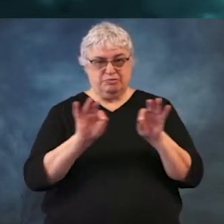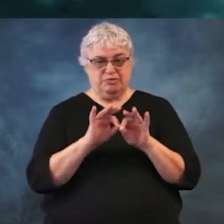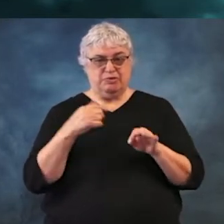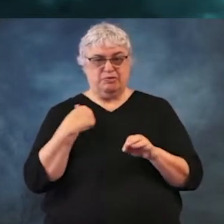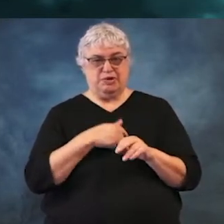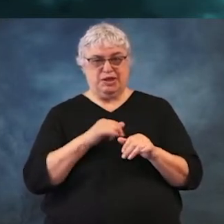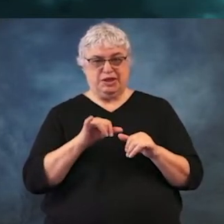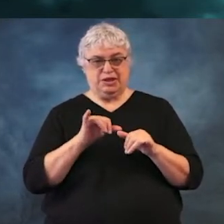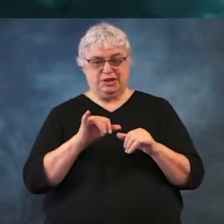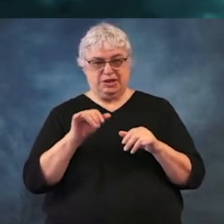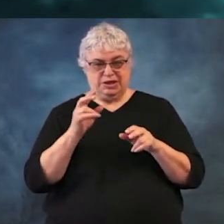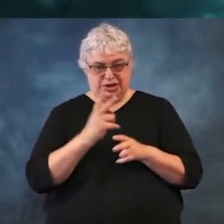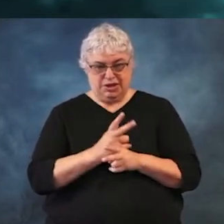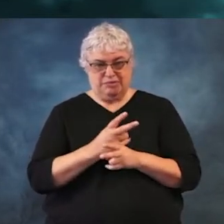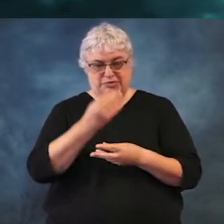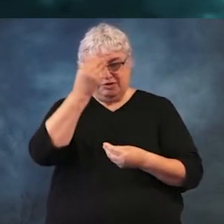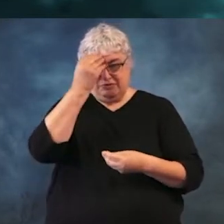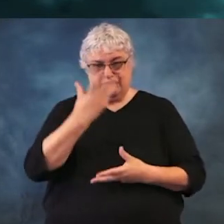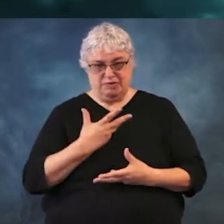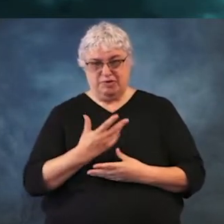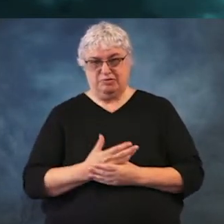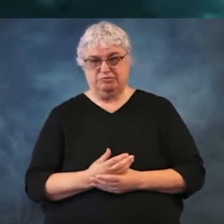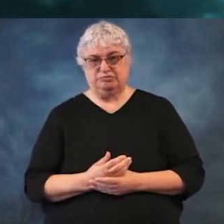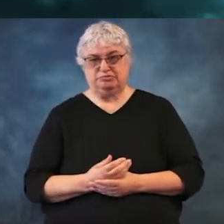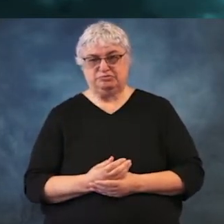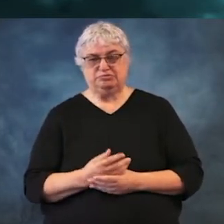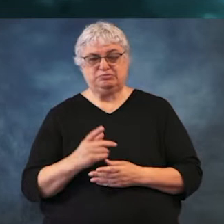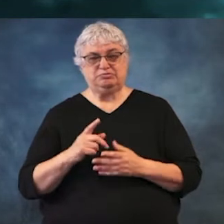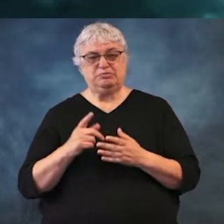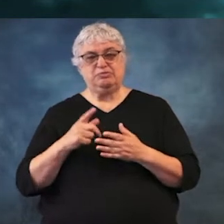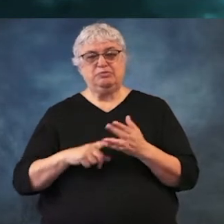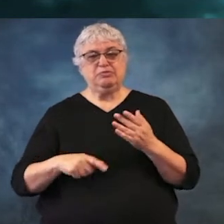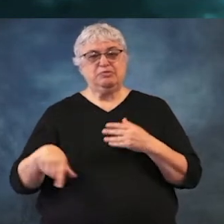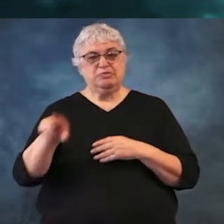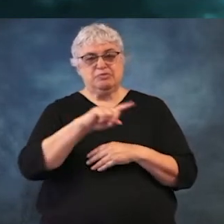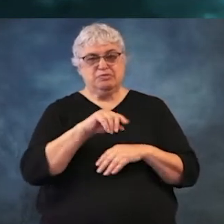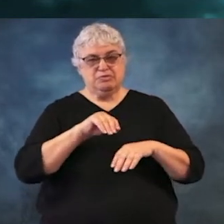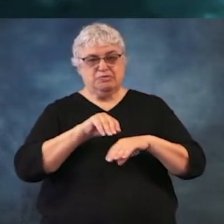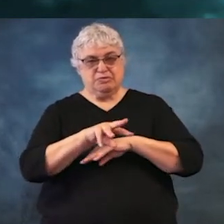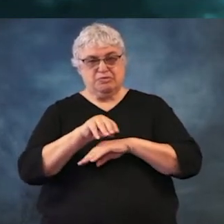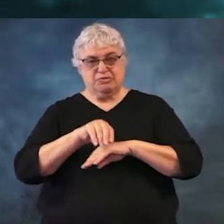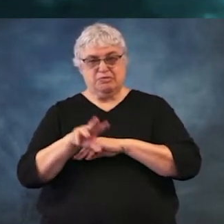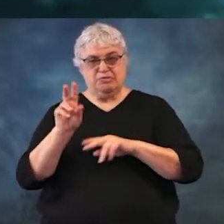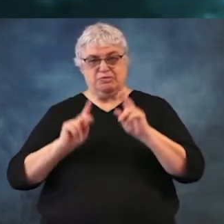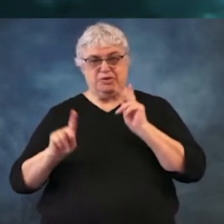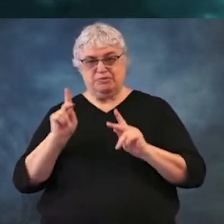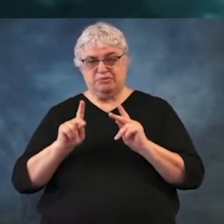we can stay informed. So, what advice do you have for